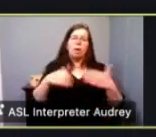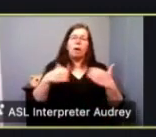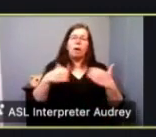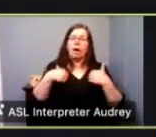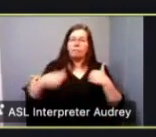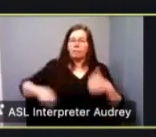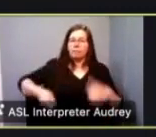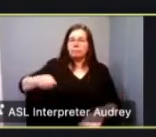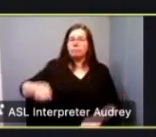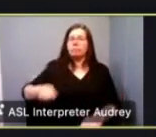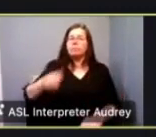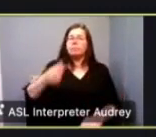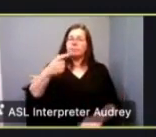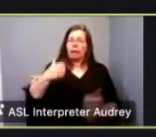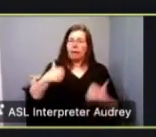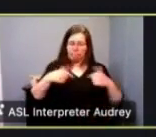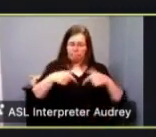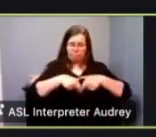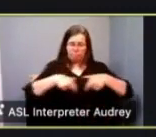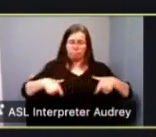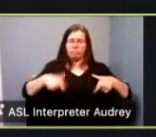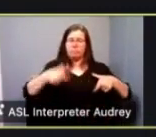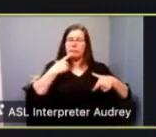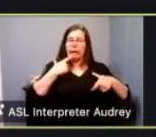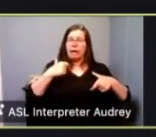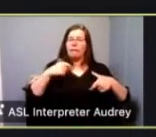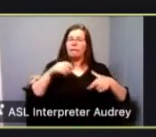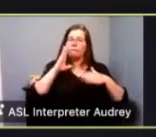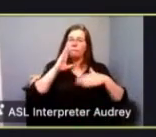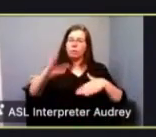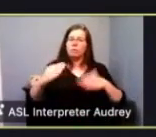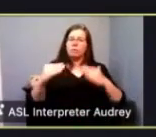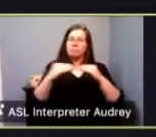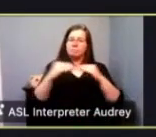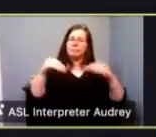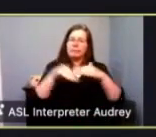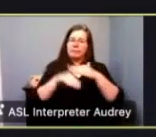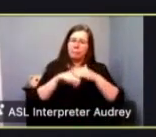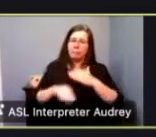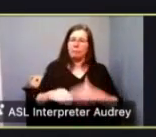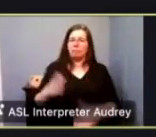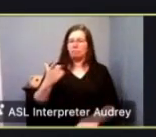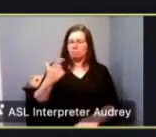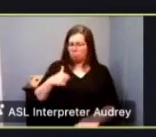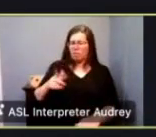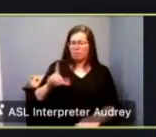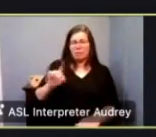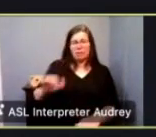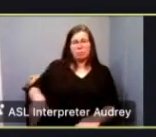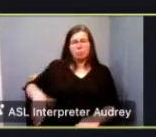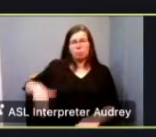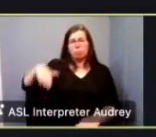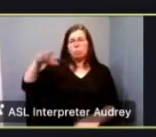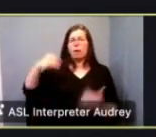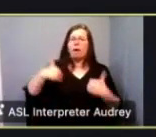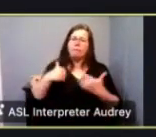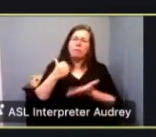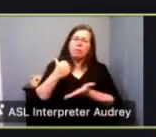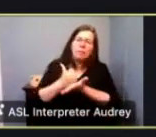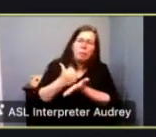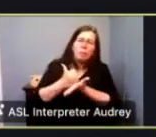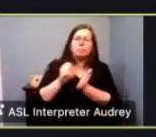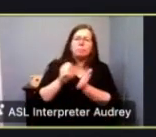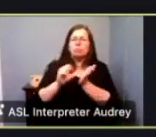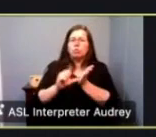"The future is accessible." I've been disabled since birth, and growing up, I had a lot of surgeries and physical therapies in order to reach